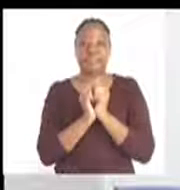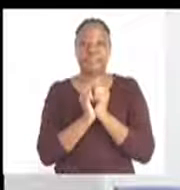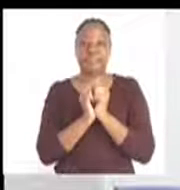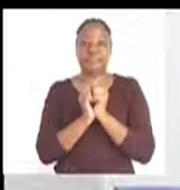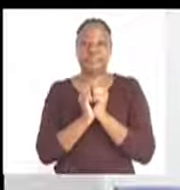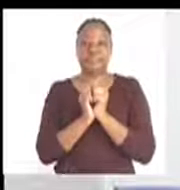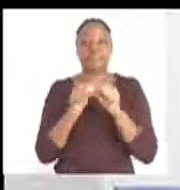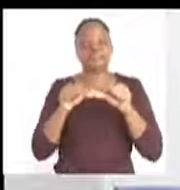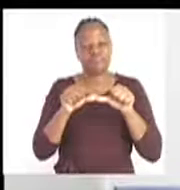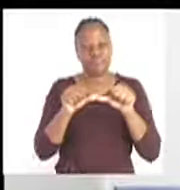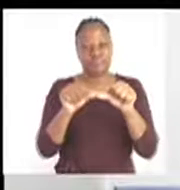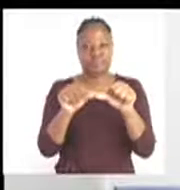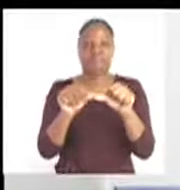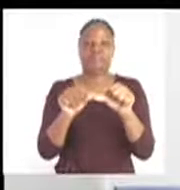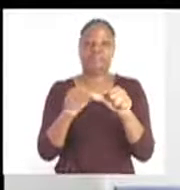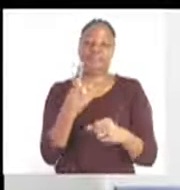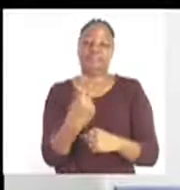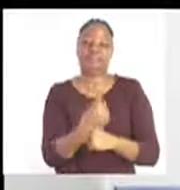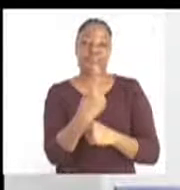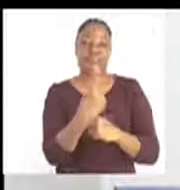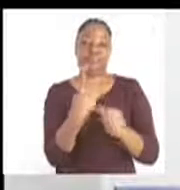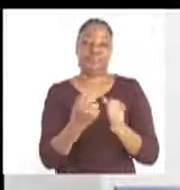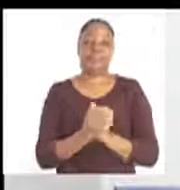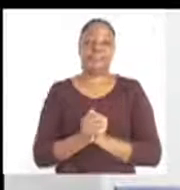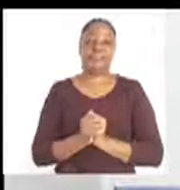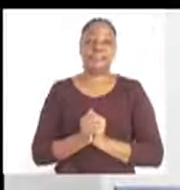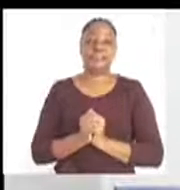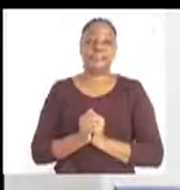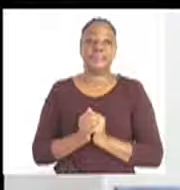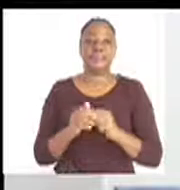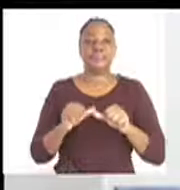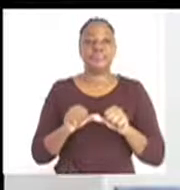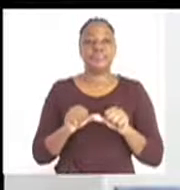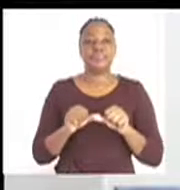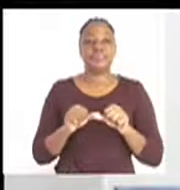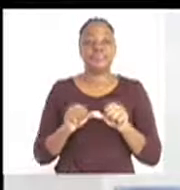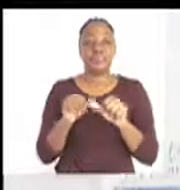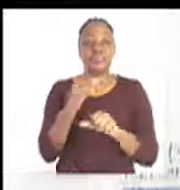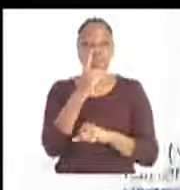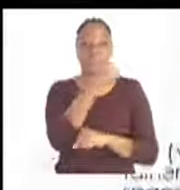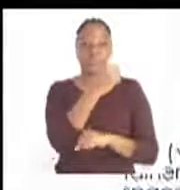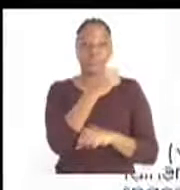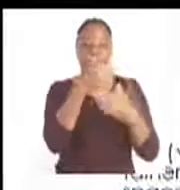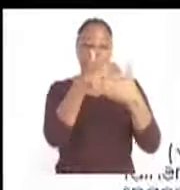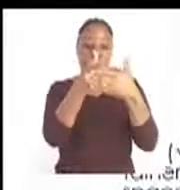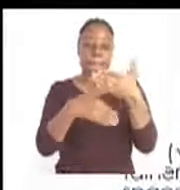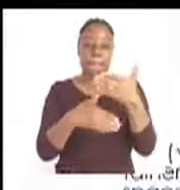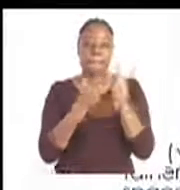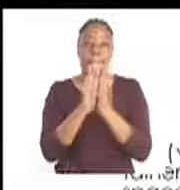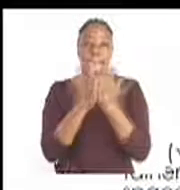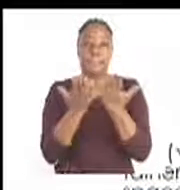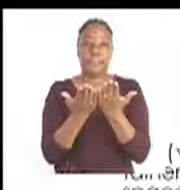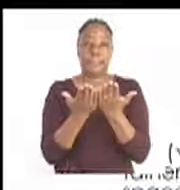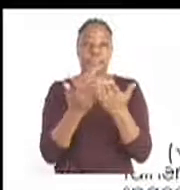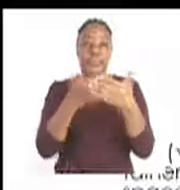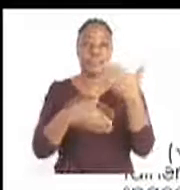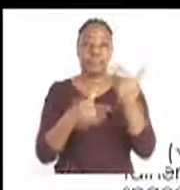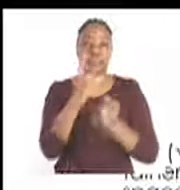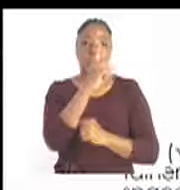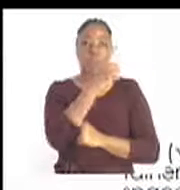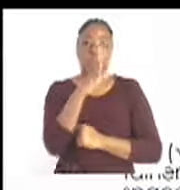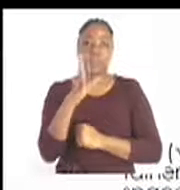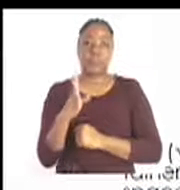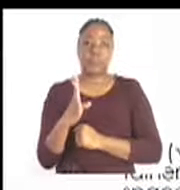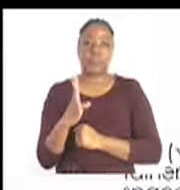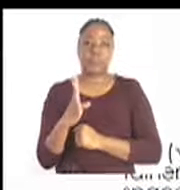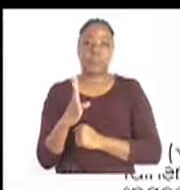I'll leave you to do this one by yourselves. Let's move on to page 14. On page 14, we are now talking